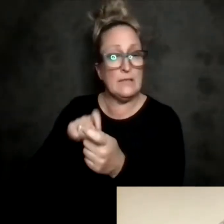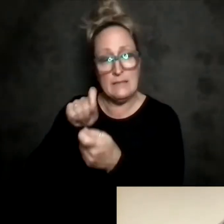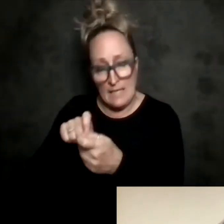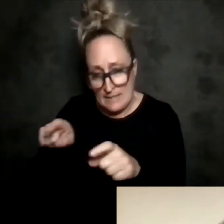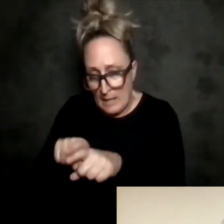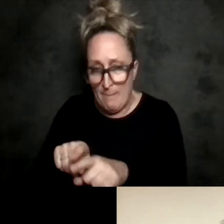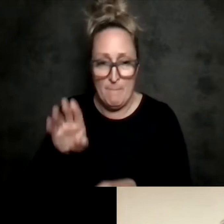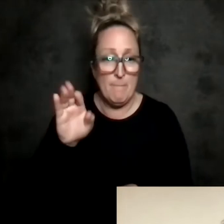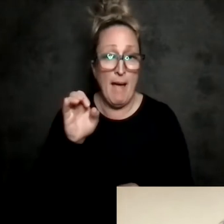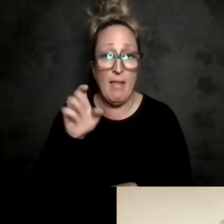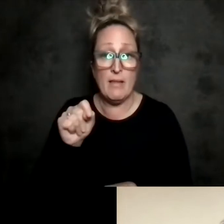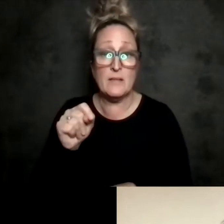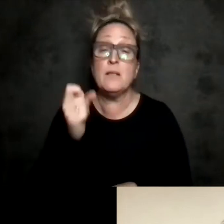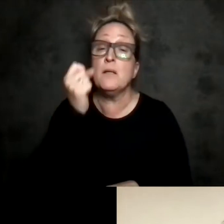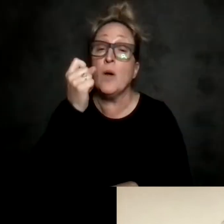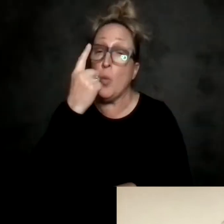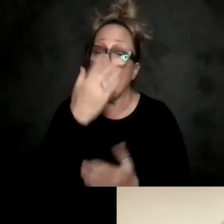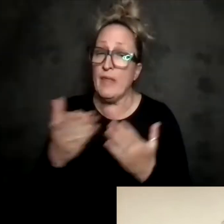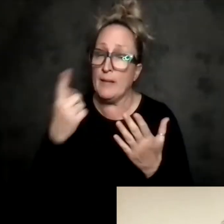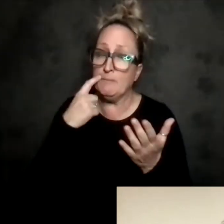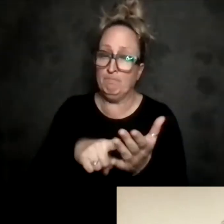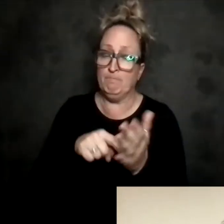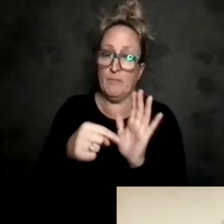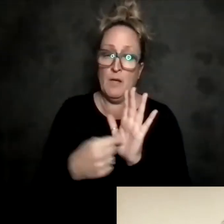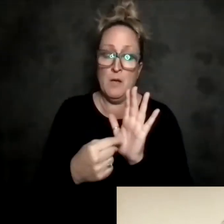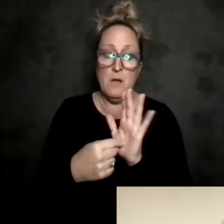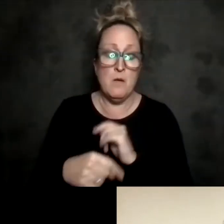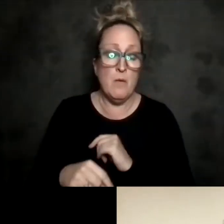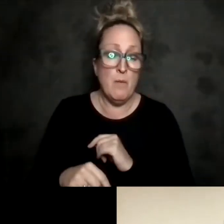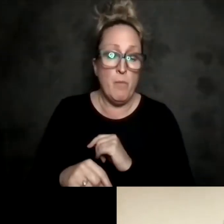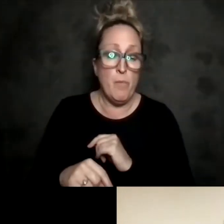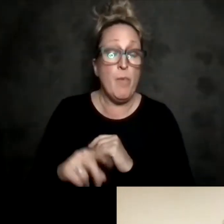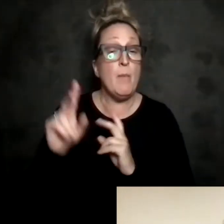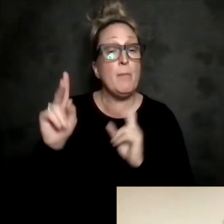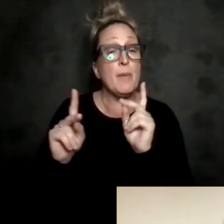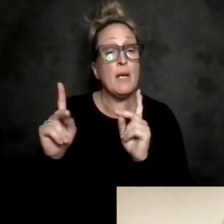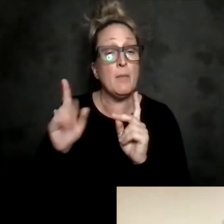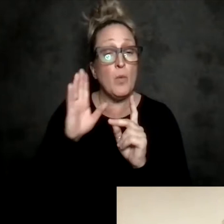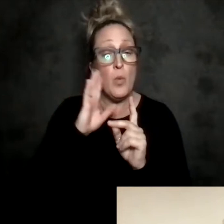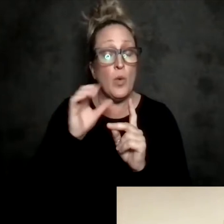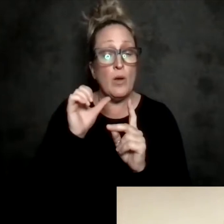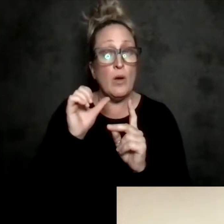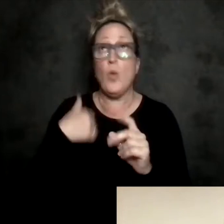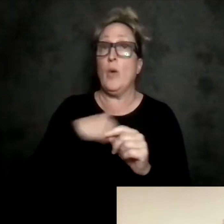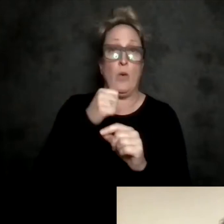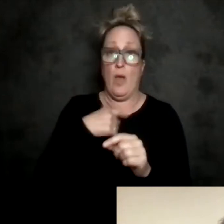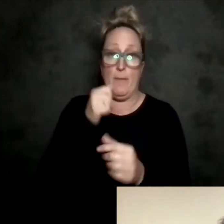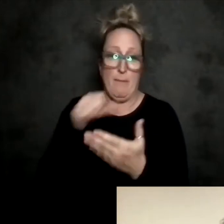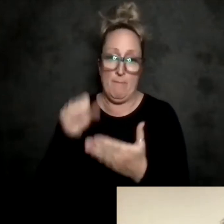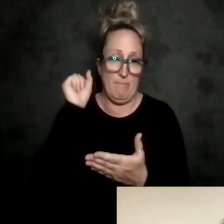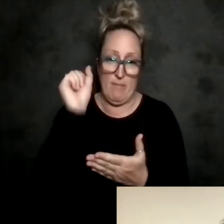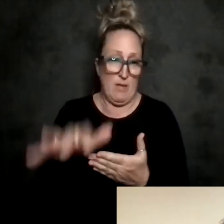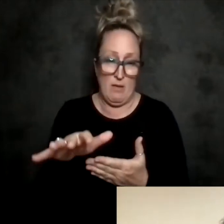ballot. One thing I will note is that folks we will not even be mailing